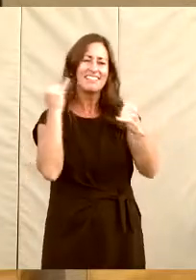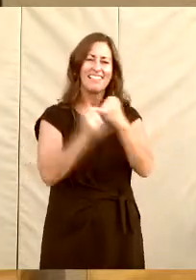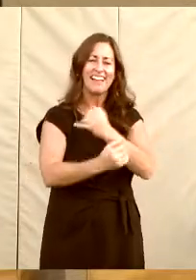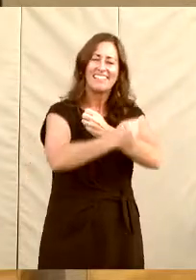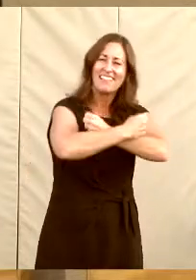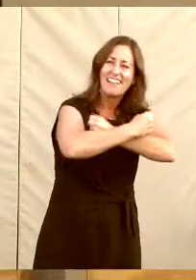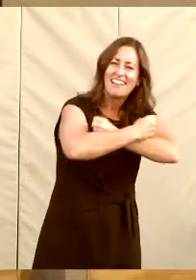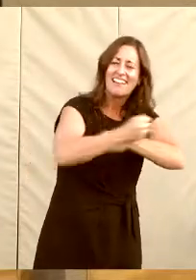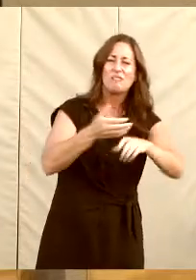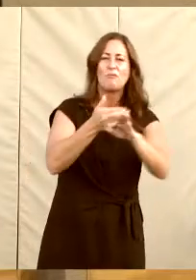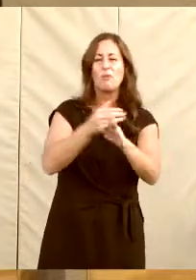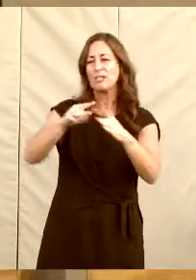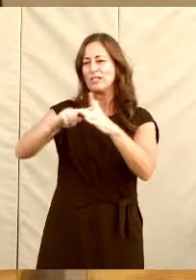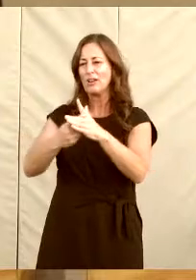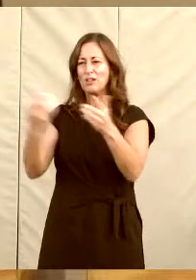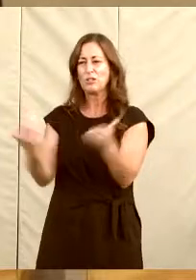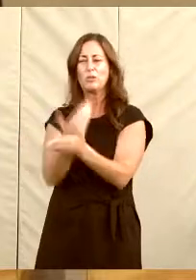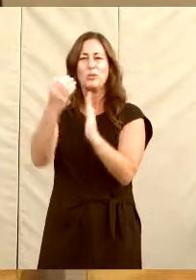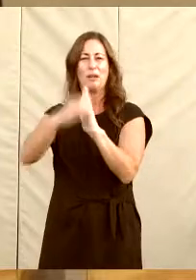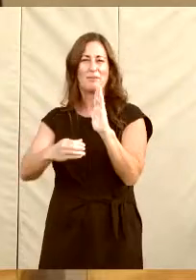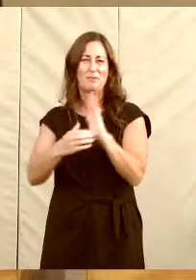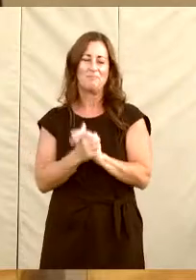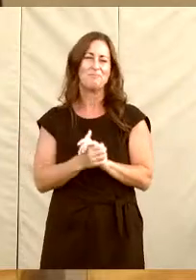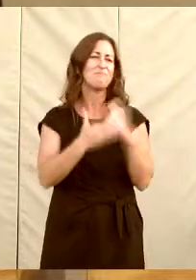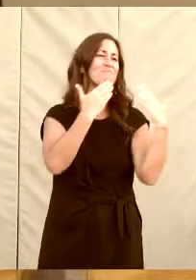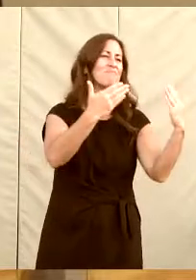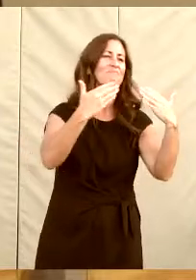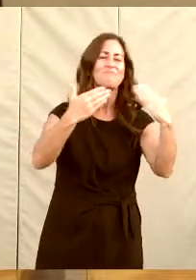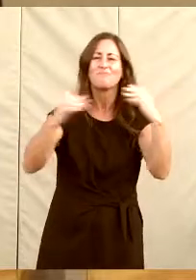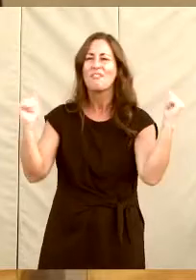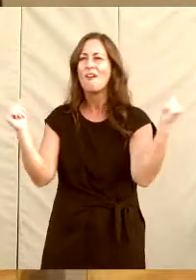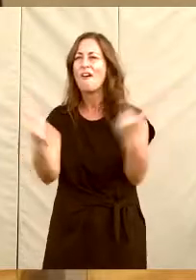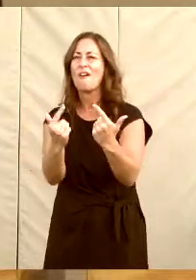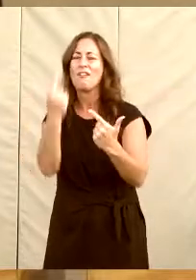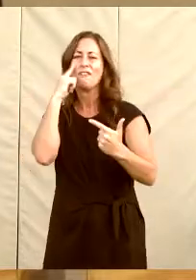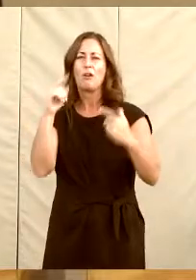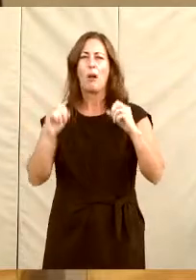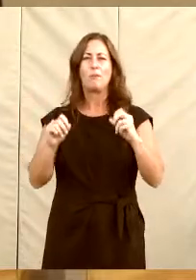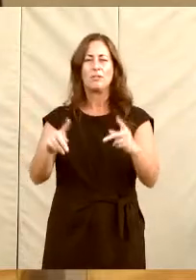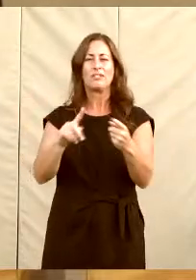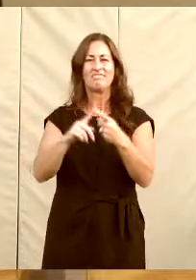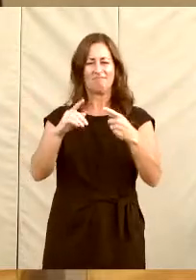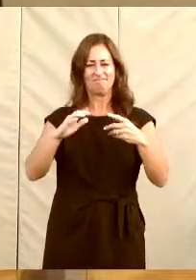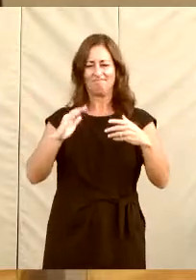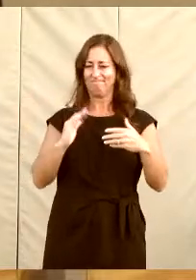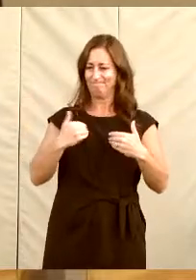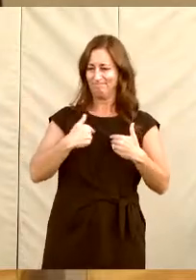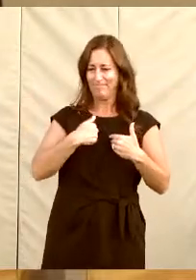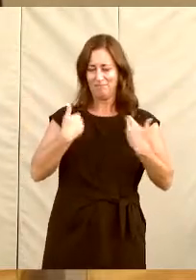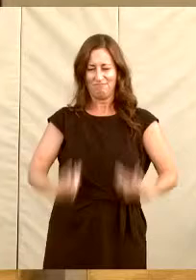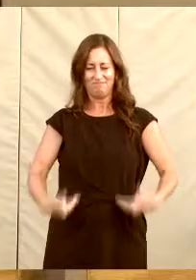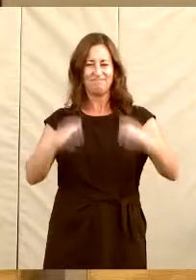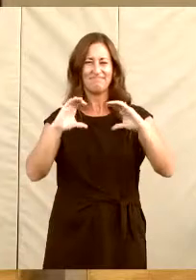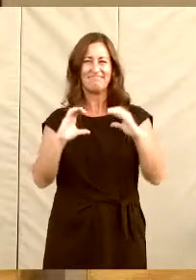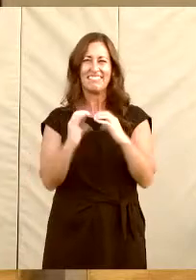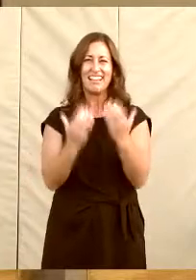chapter. I want to thank all of you for the opportunity to be your class president and for all the memories we've made together.